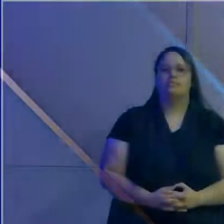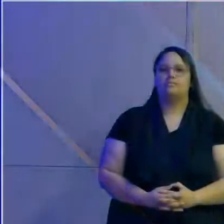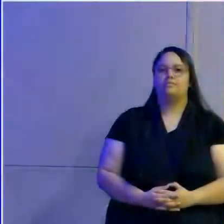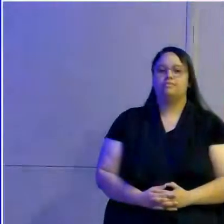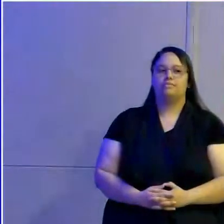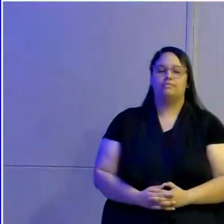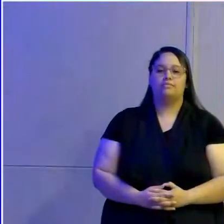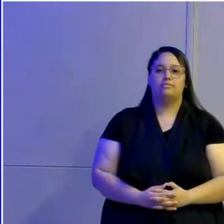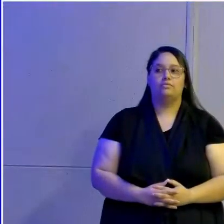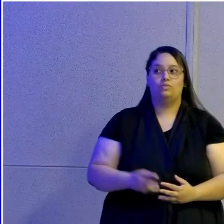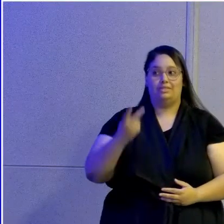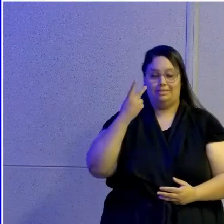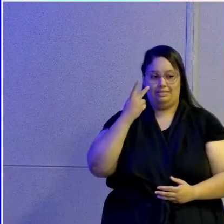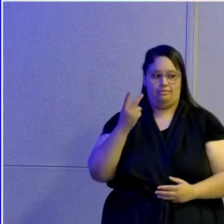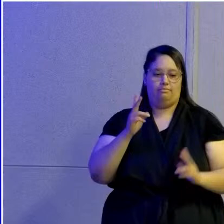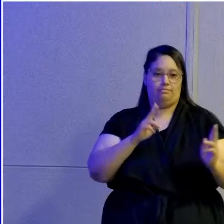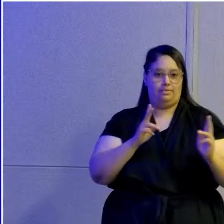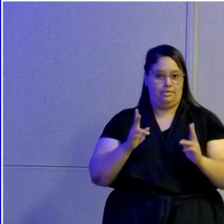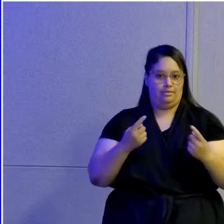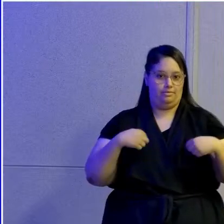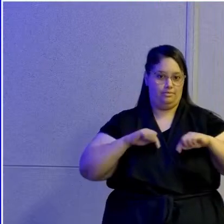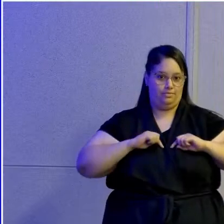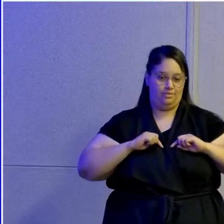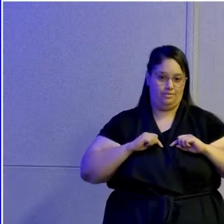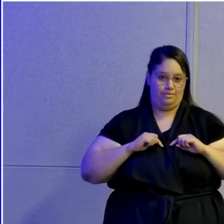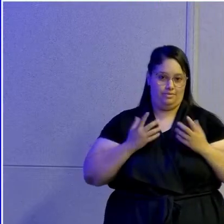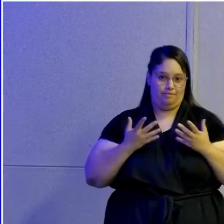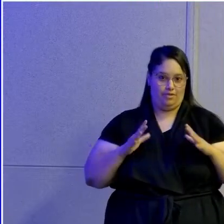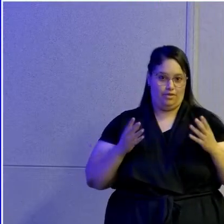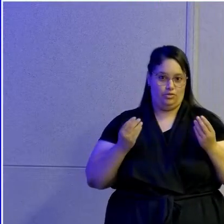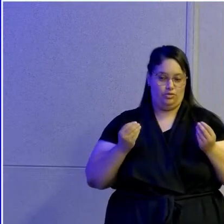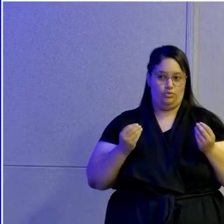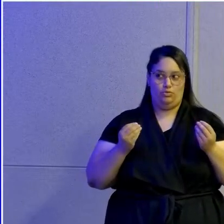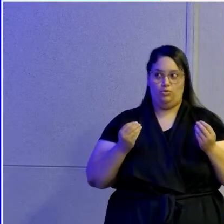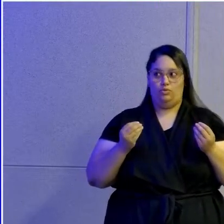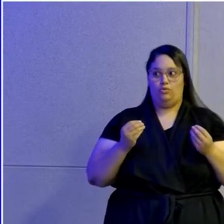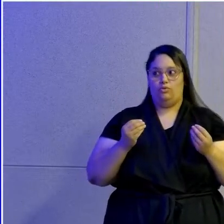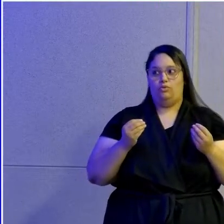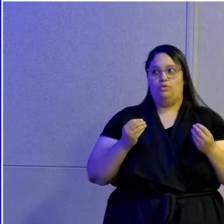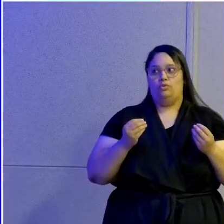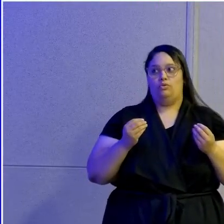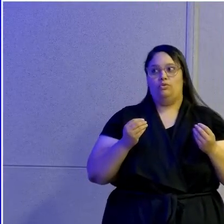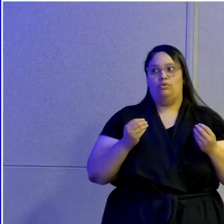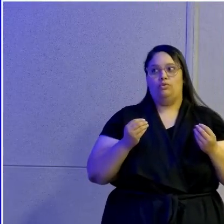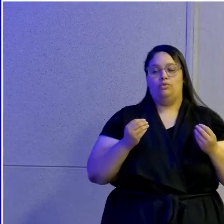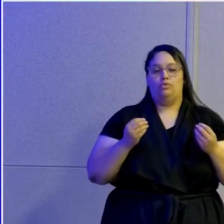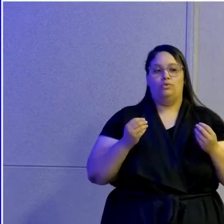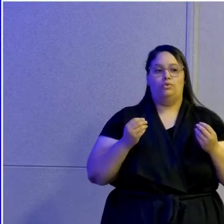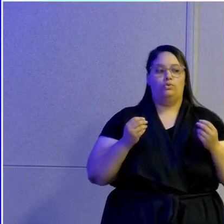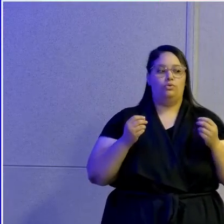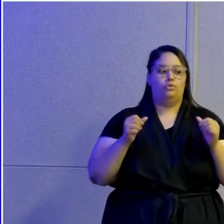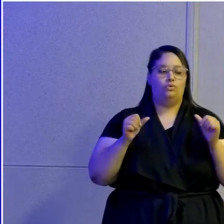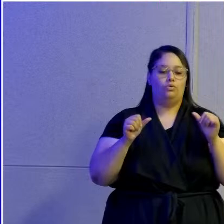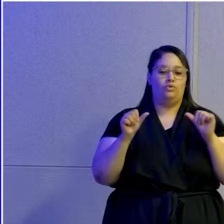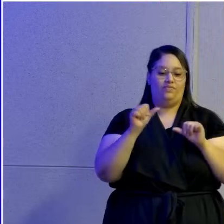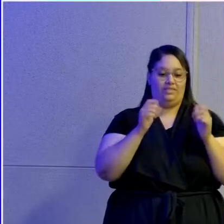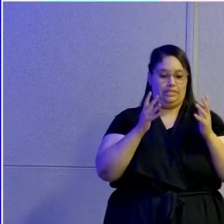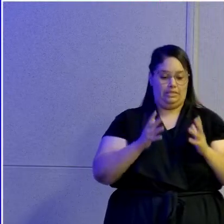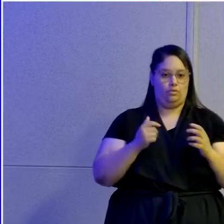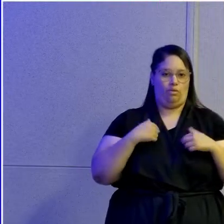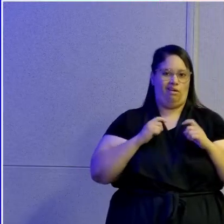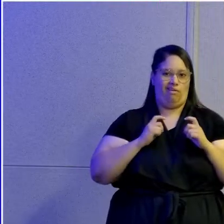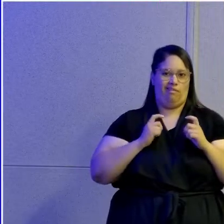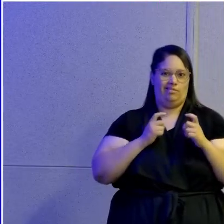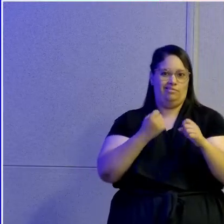You can see we have done that again. As physicists, we always move with the speed of